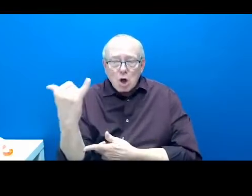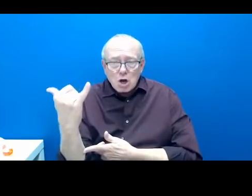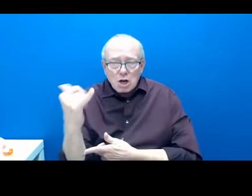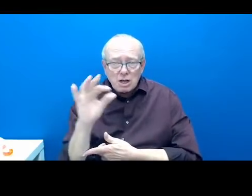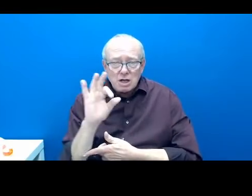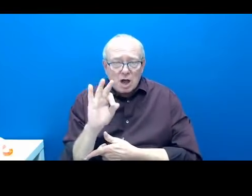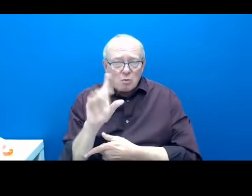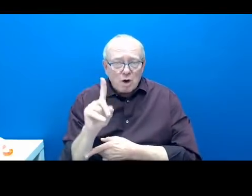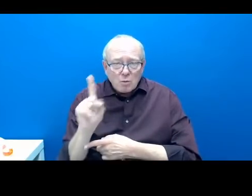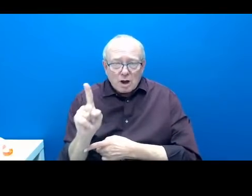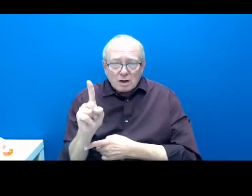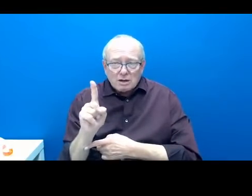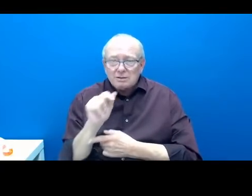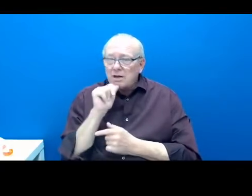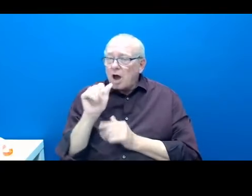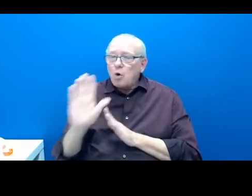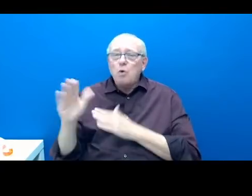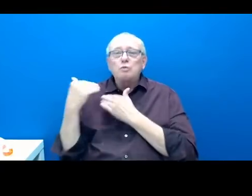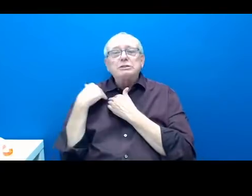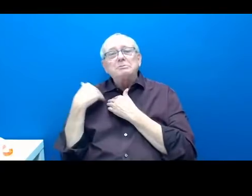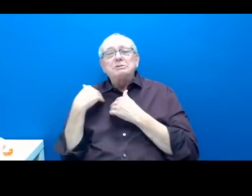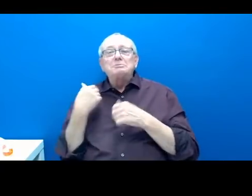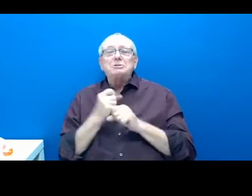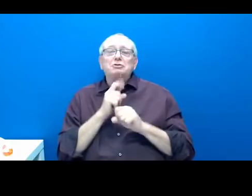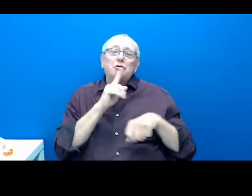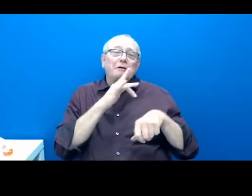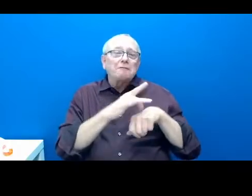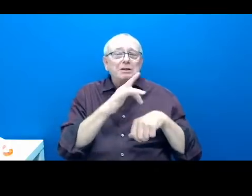make sure the system stays safe inside the hospitals.